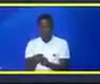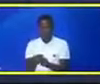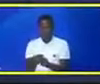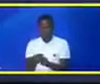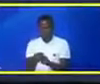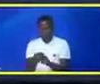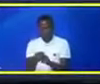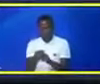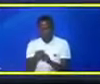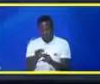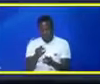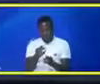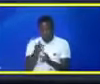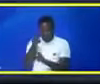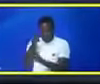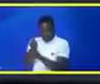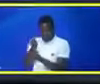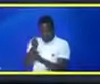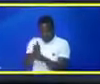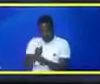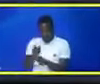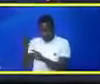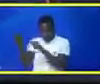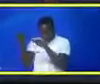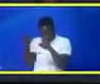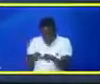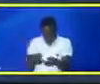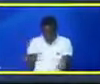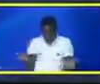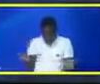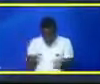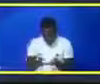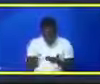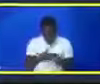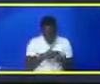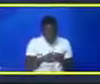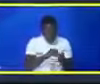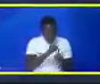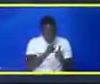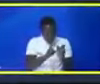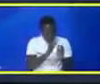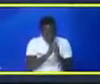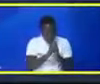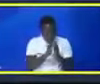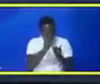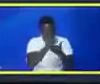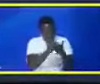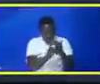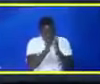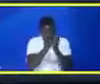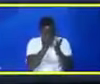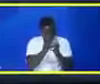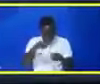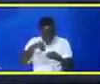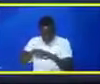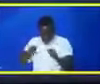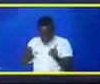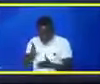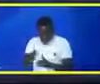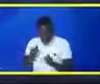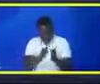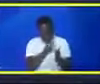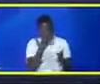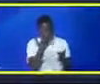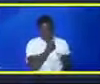Provided it found its way into this ark, I agree with the God of heaven. The same hand